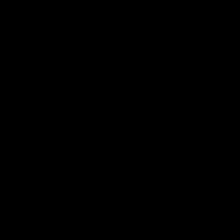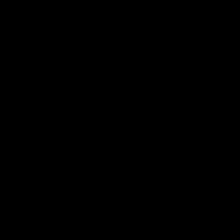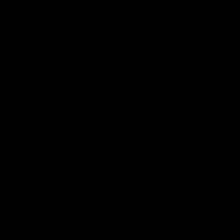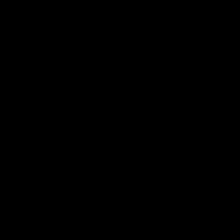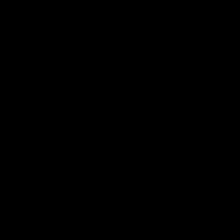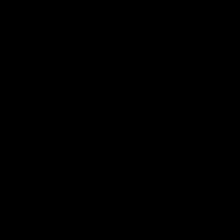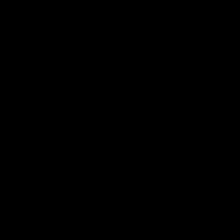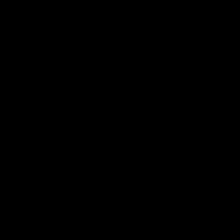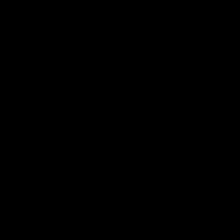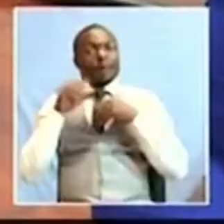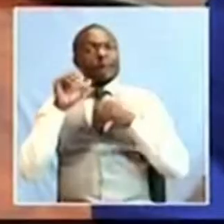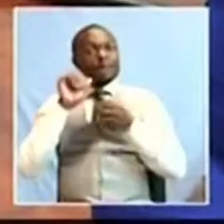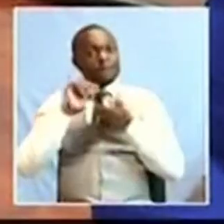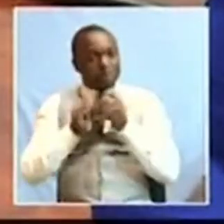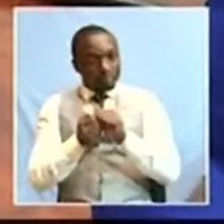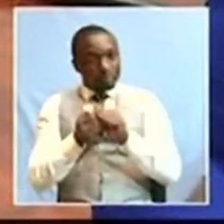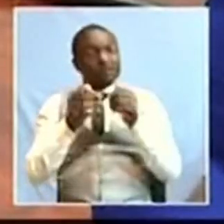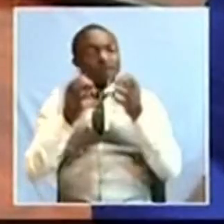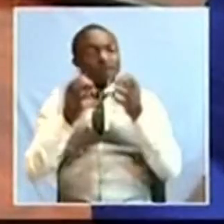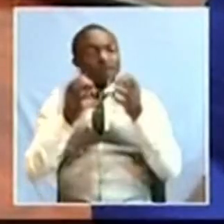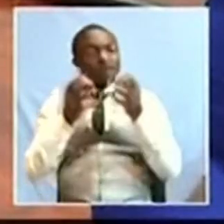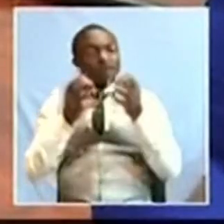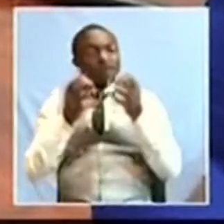acknowledges the query and wishes to